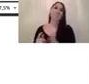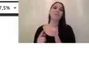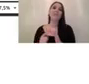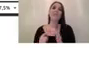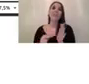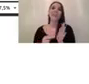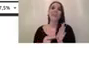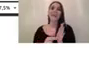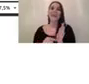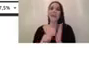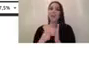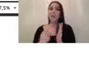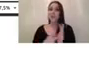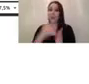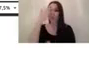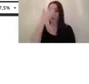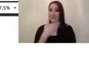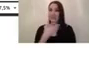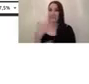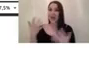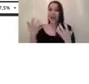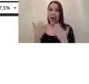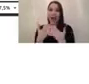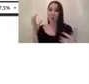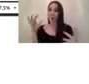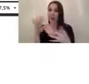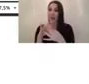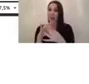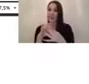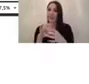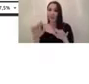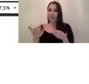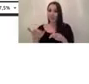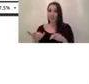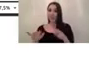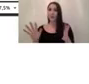our computer or to our frame grabber or so